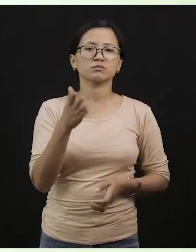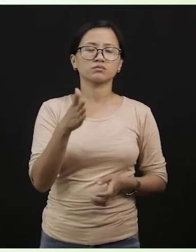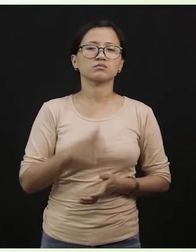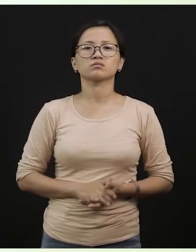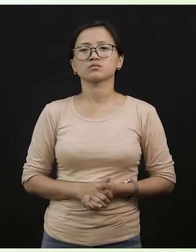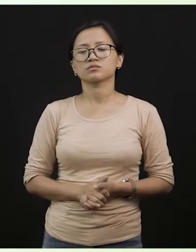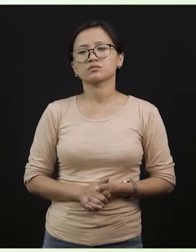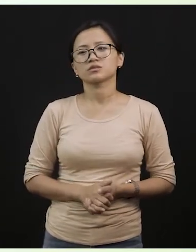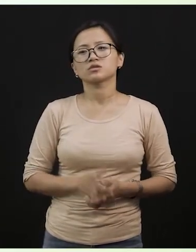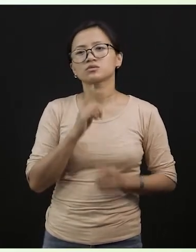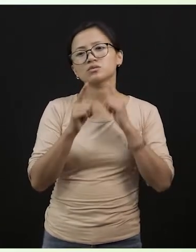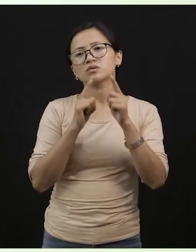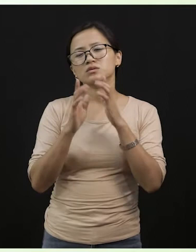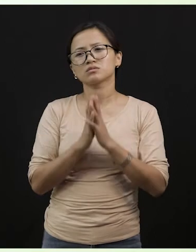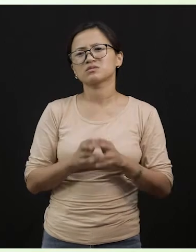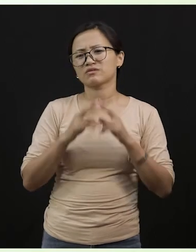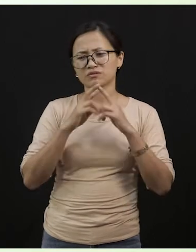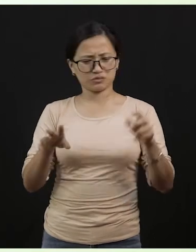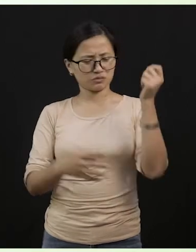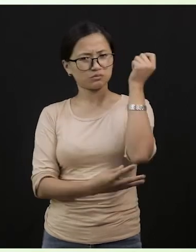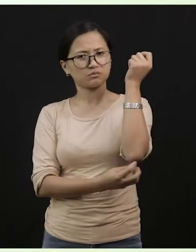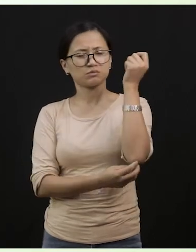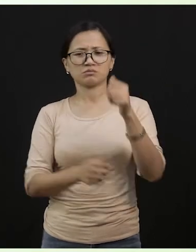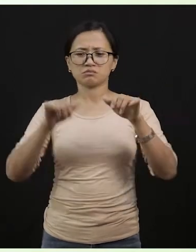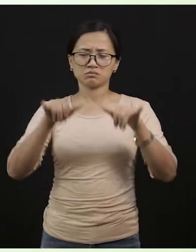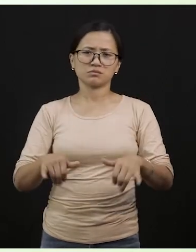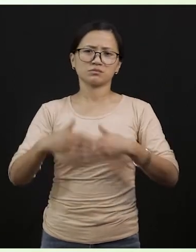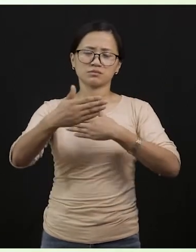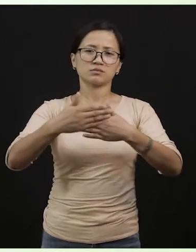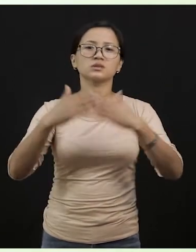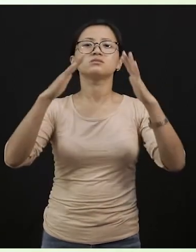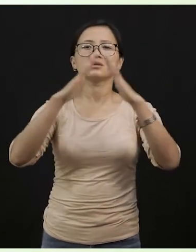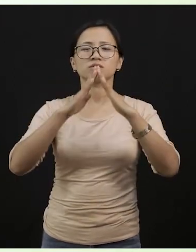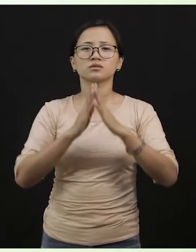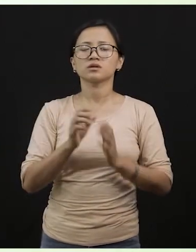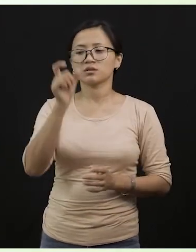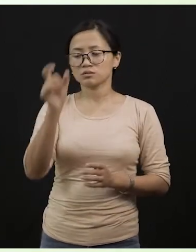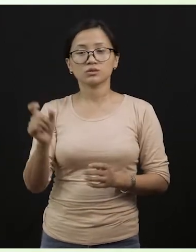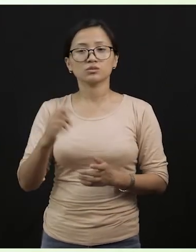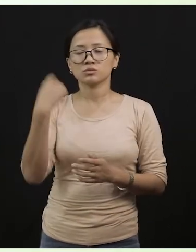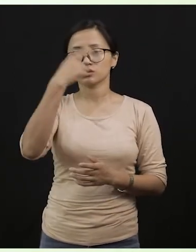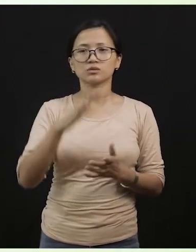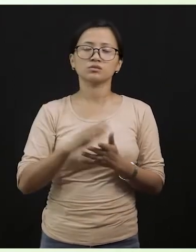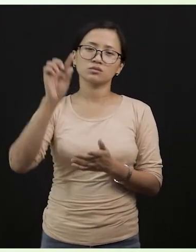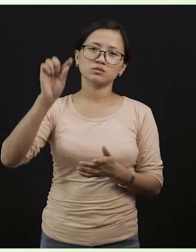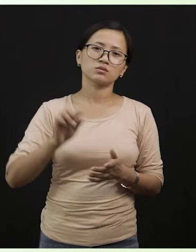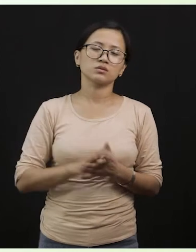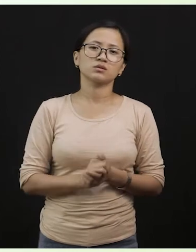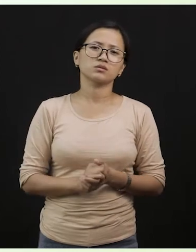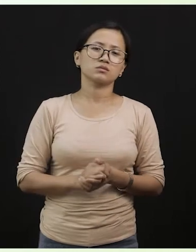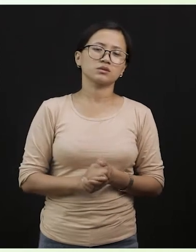their stories to other people. They are very poor, they used to stay near my house. So if you are a person who is doing that, you are doing